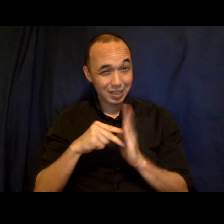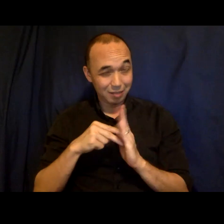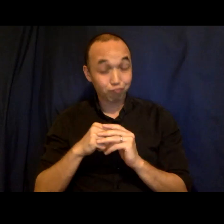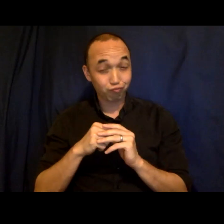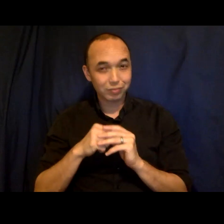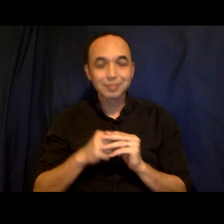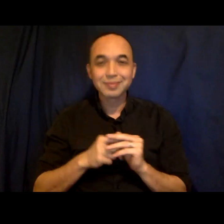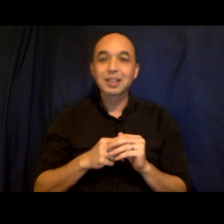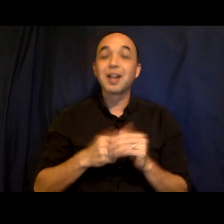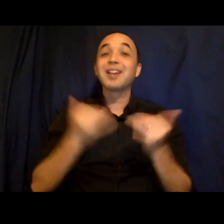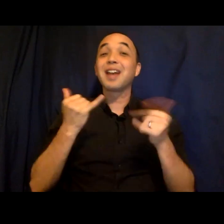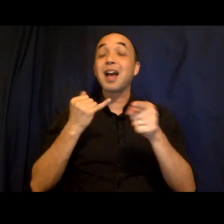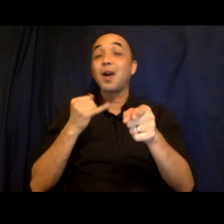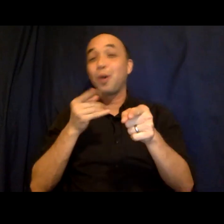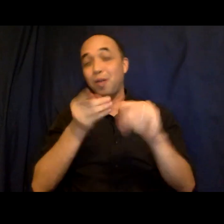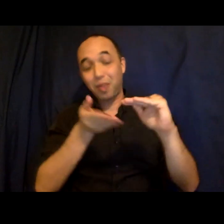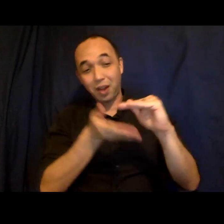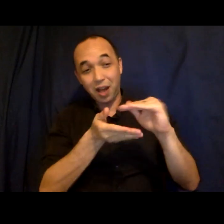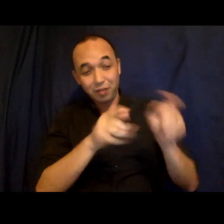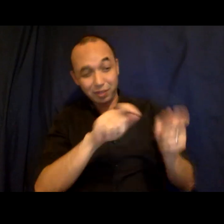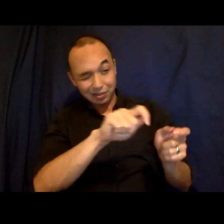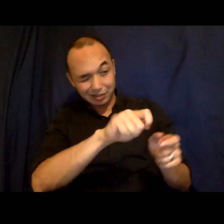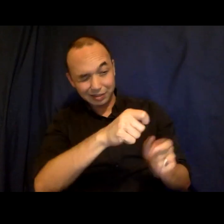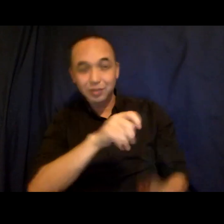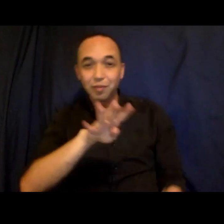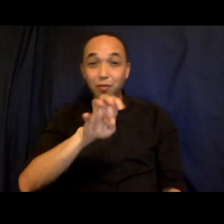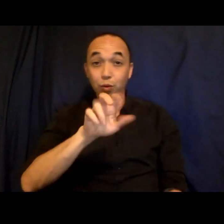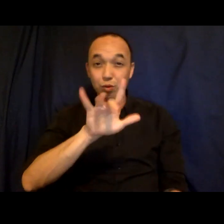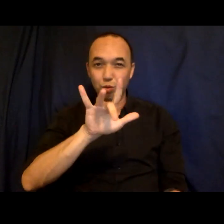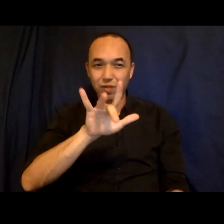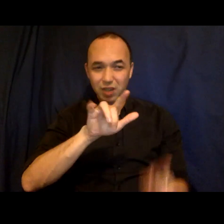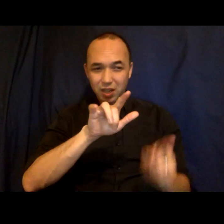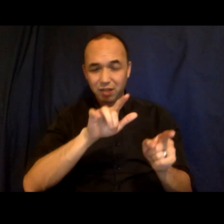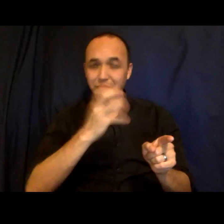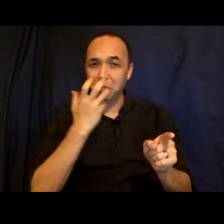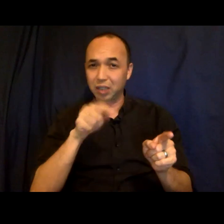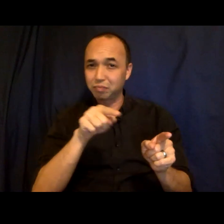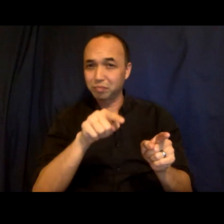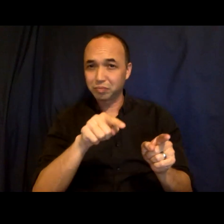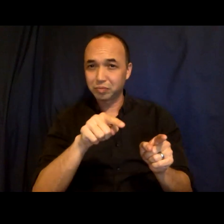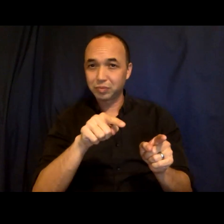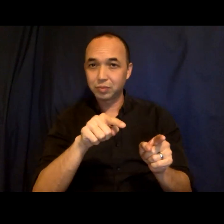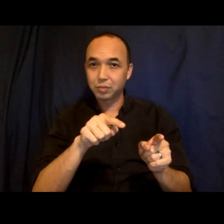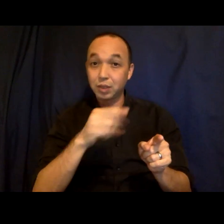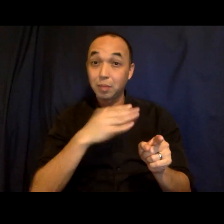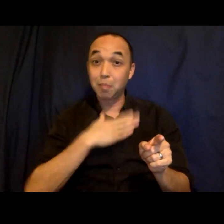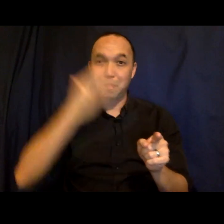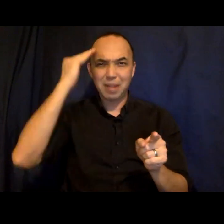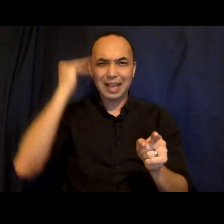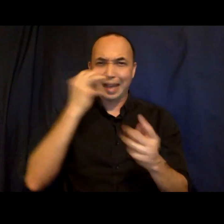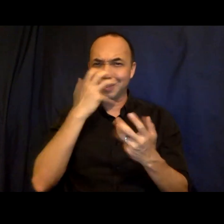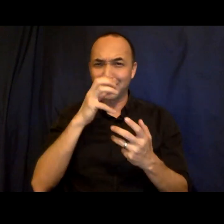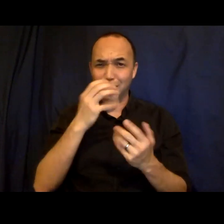at 425 right now. So it's hot in my head, mostly because of the